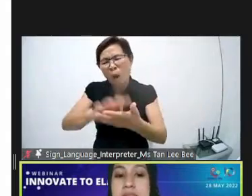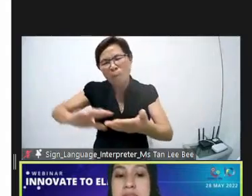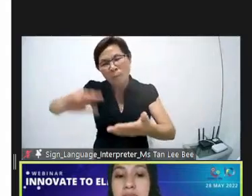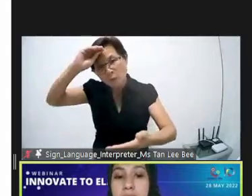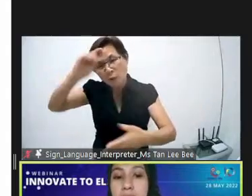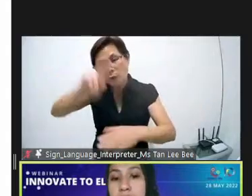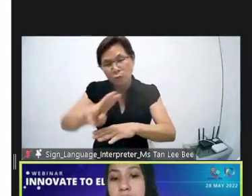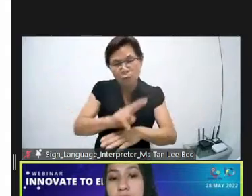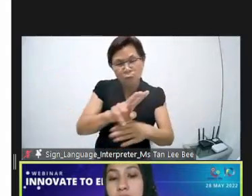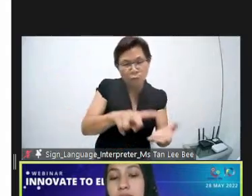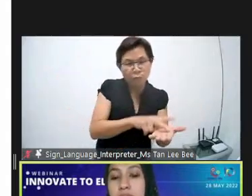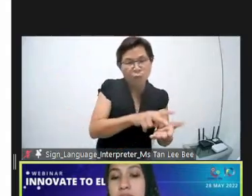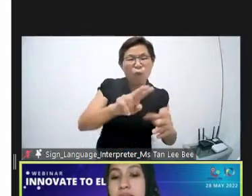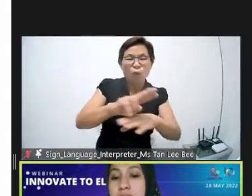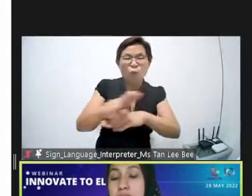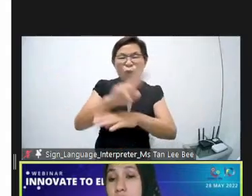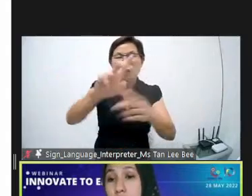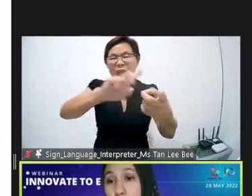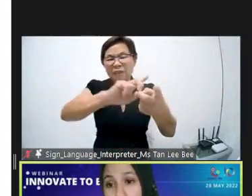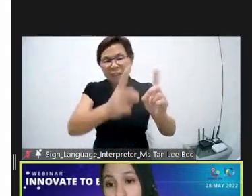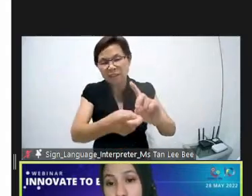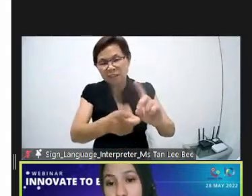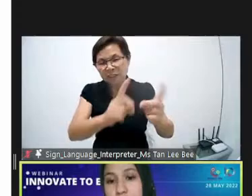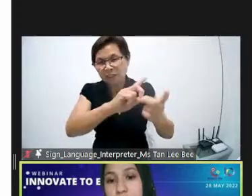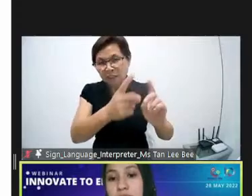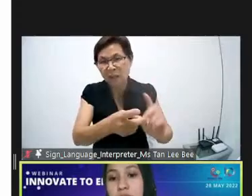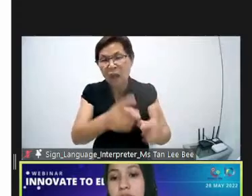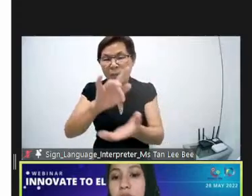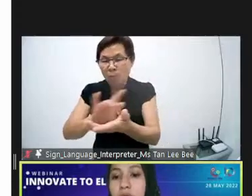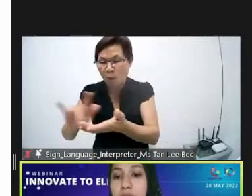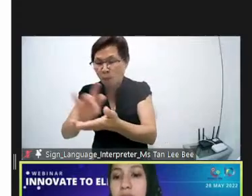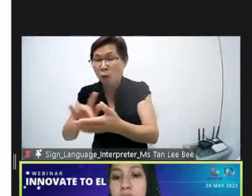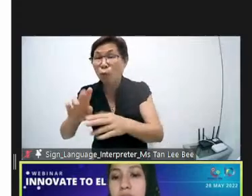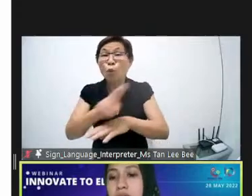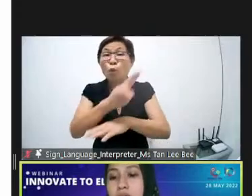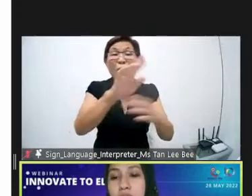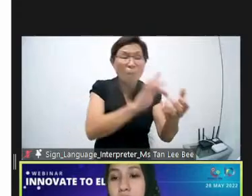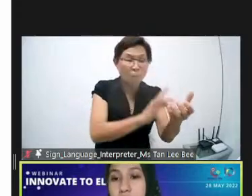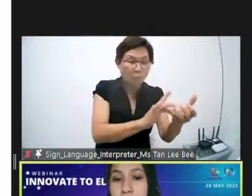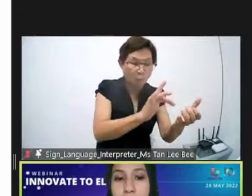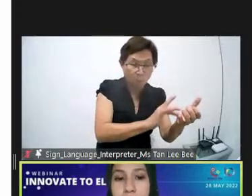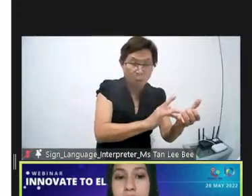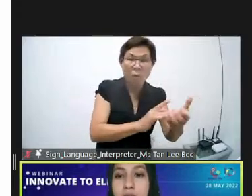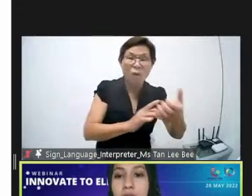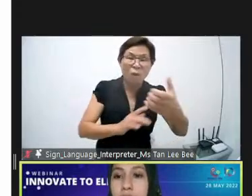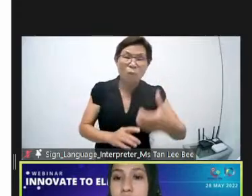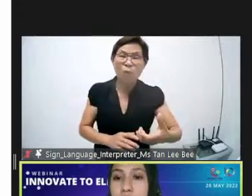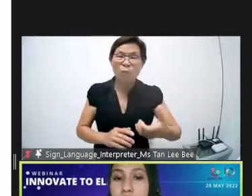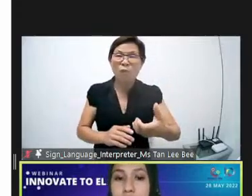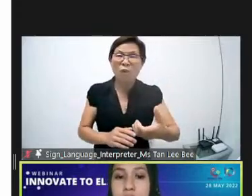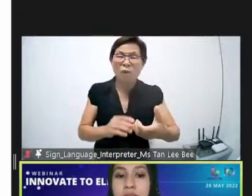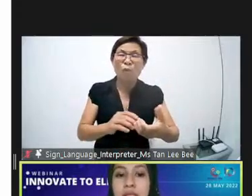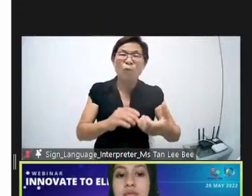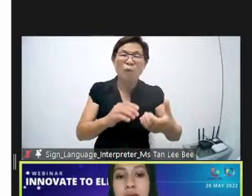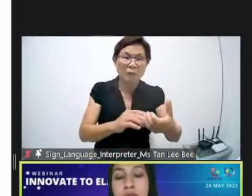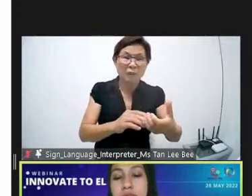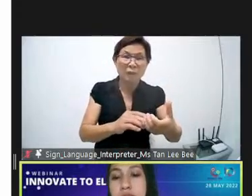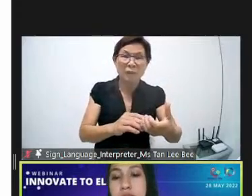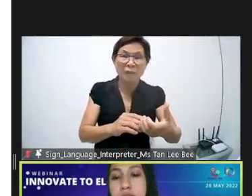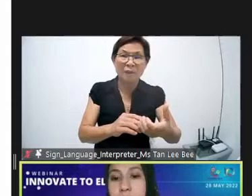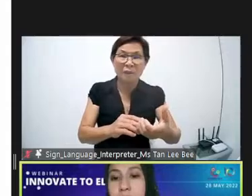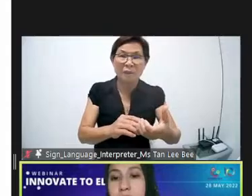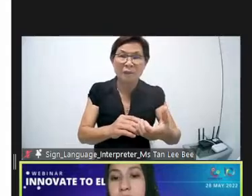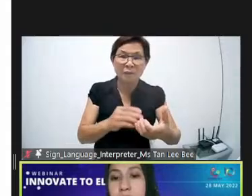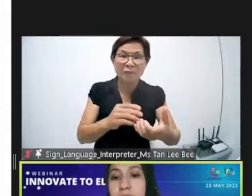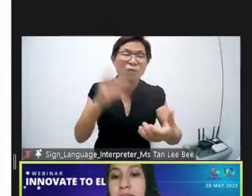Using digital media technologies such as mobile phones, we will also give them the opportunity to get to